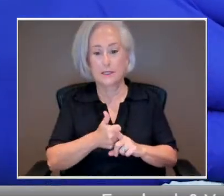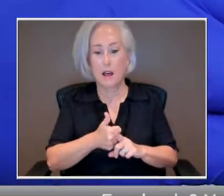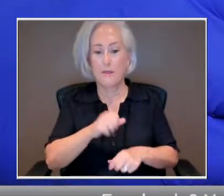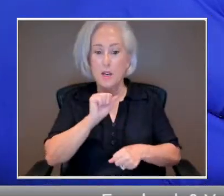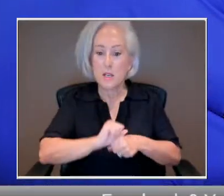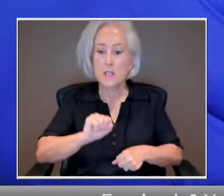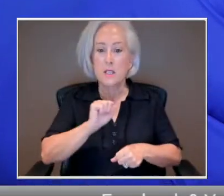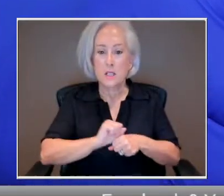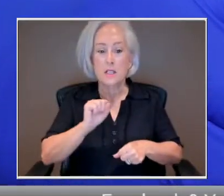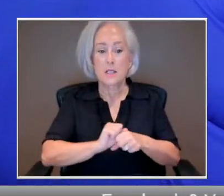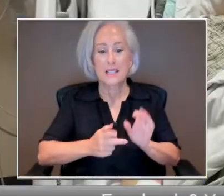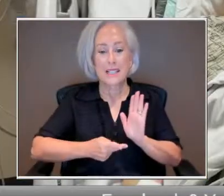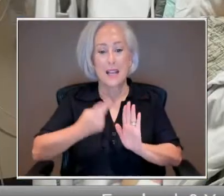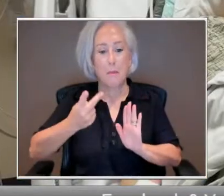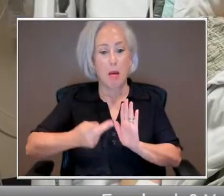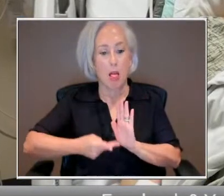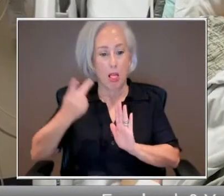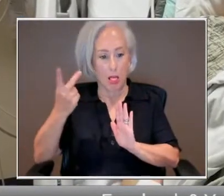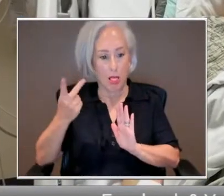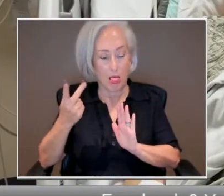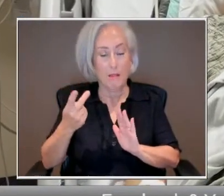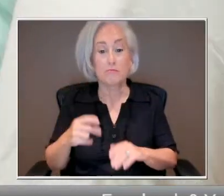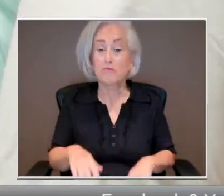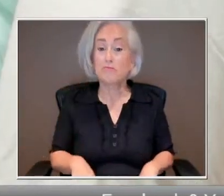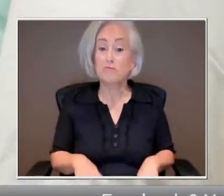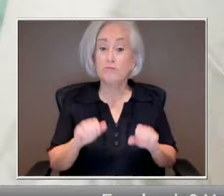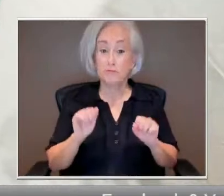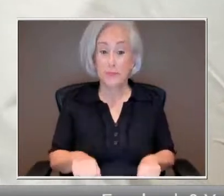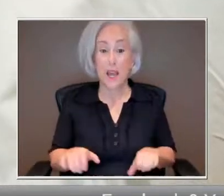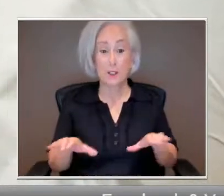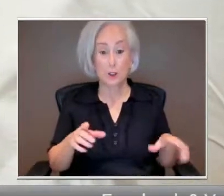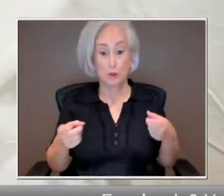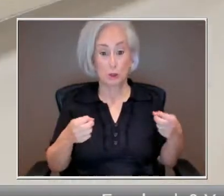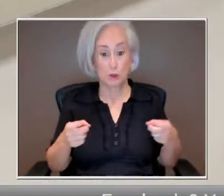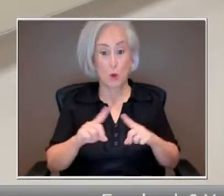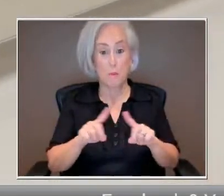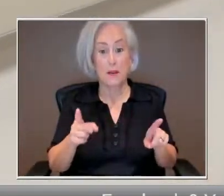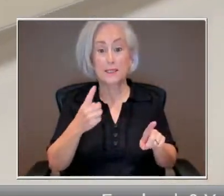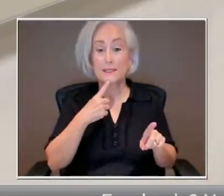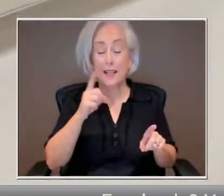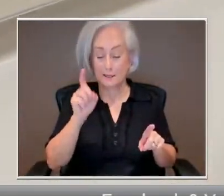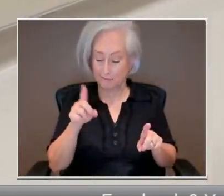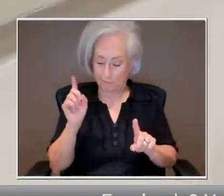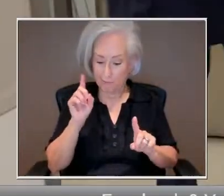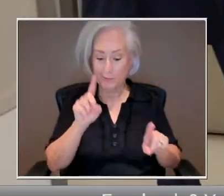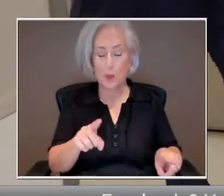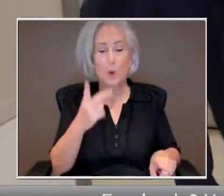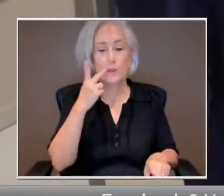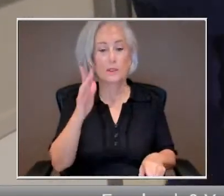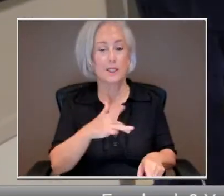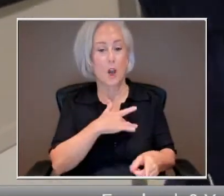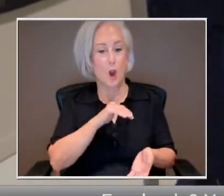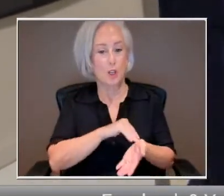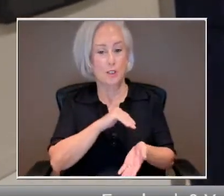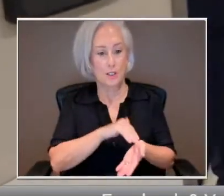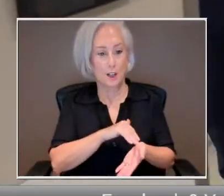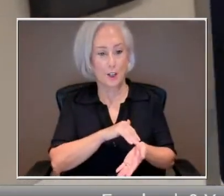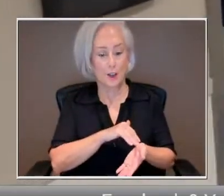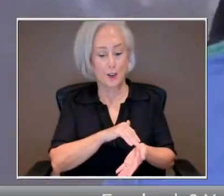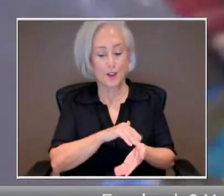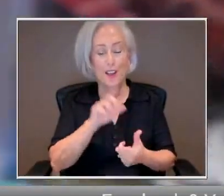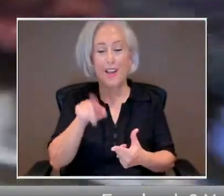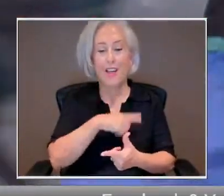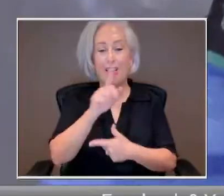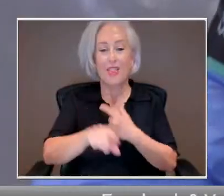They were able to get it under control, but told Nicole she needed to see a cardiologist. And that's how she met